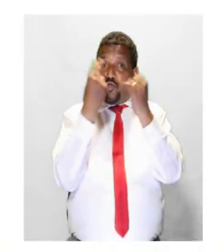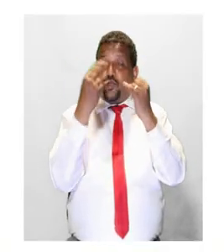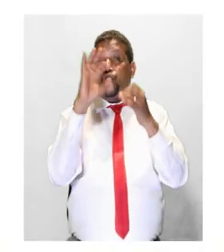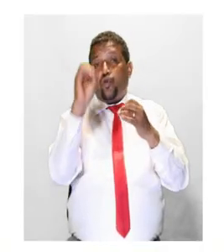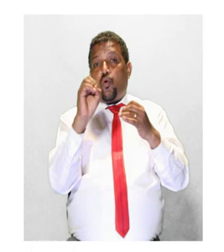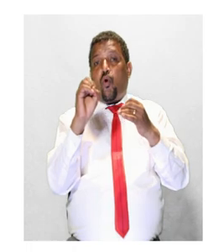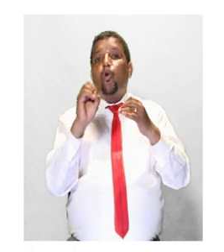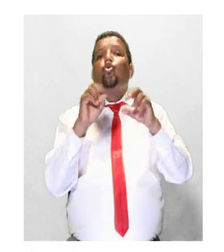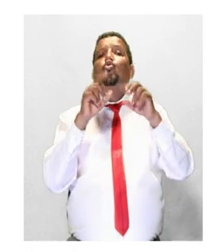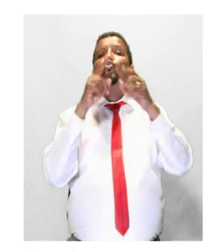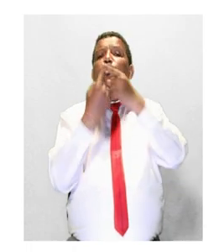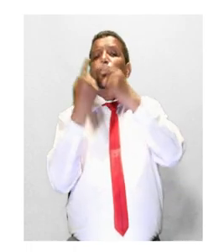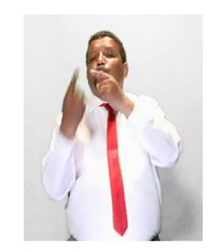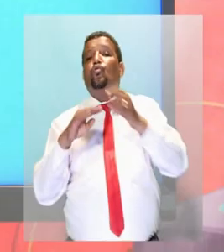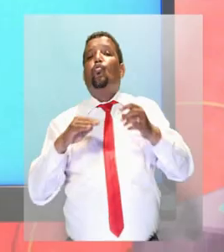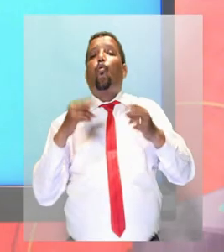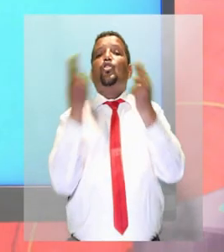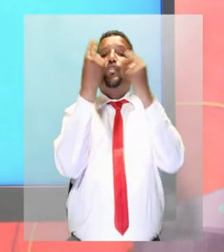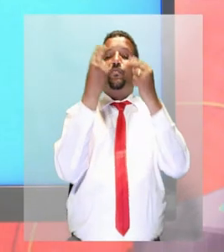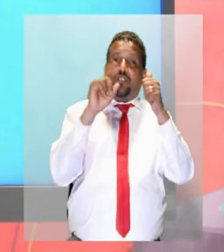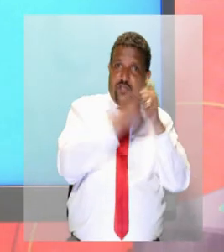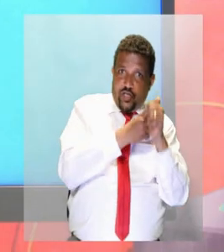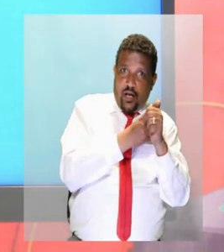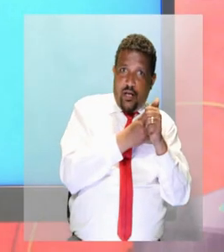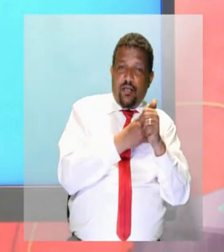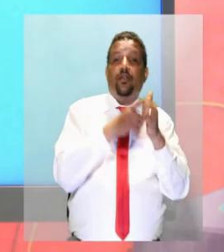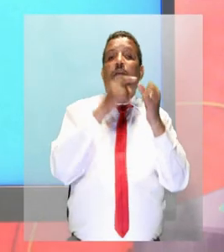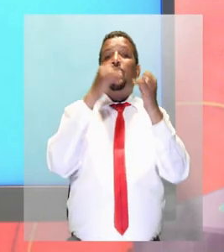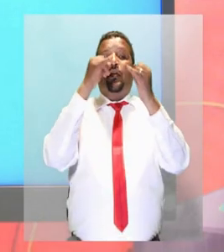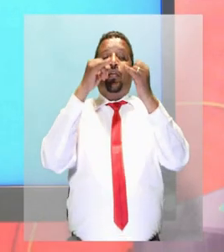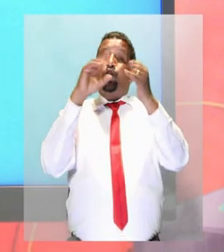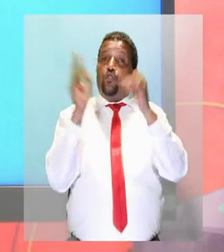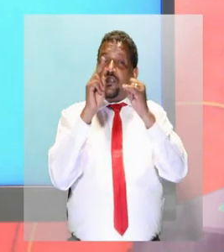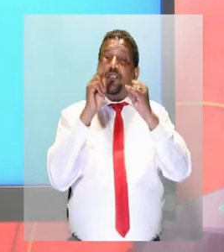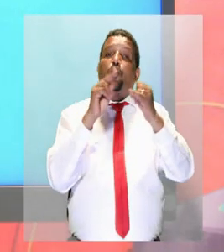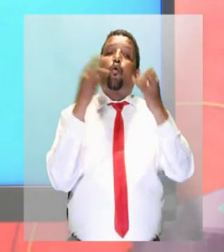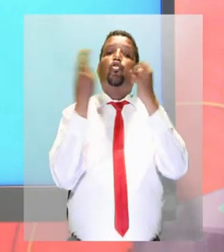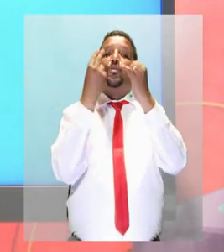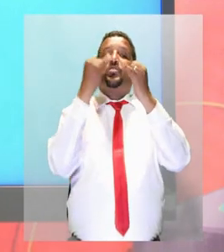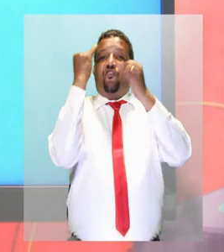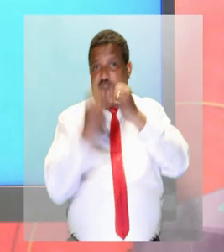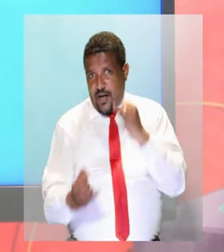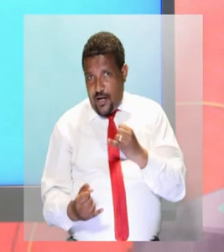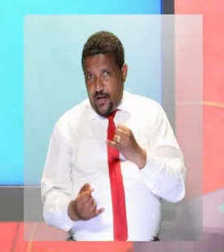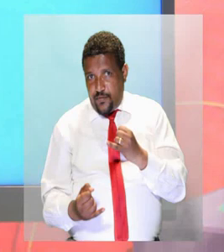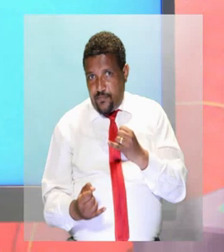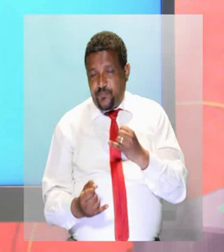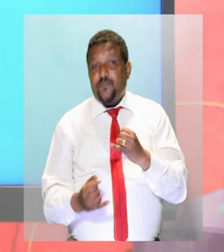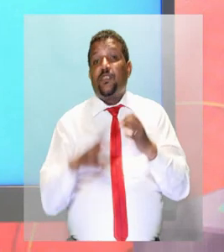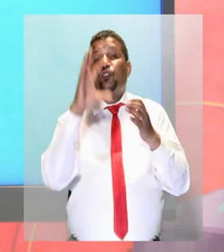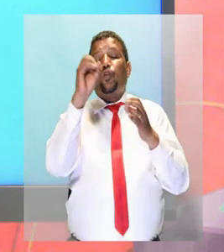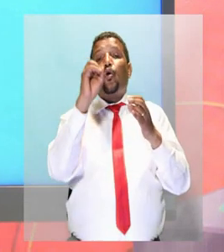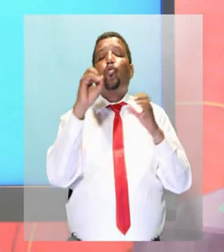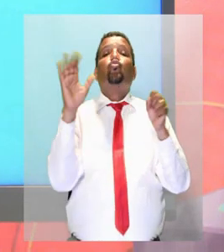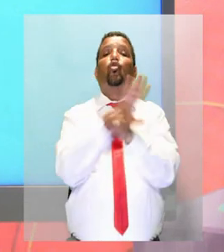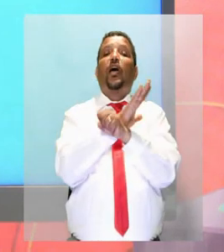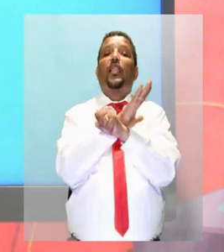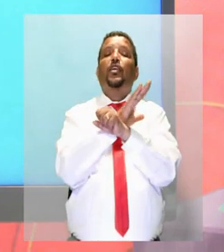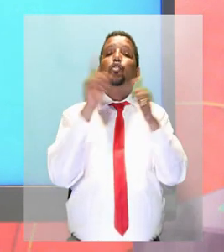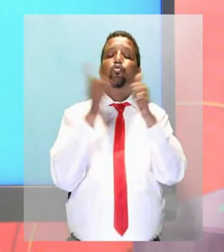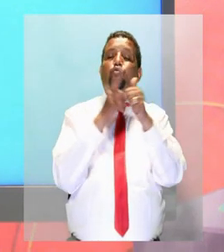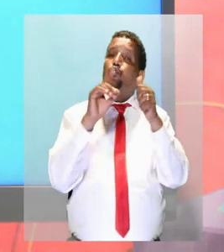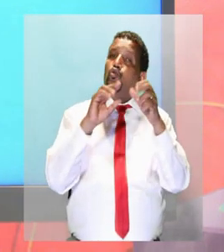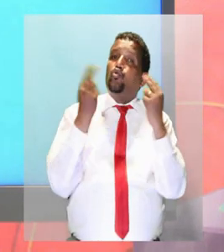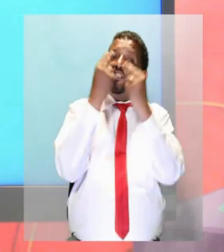unit consumption initial and this one as unit consumption final. Let's take this zero as total utility initial and